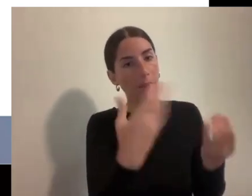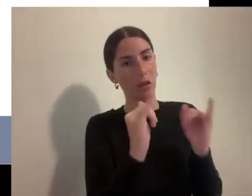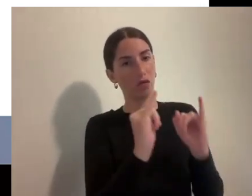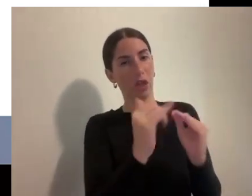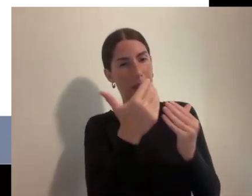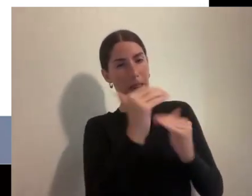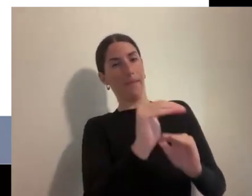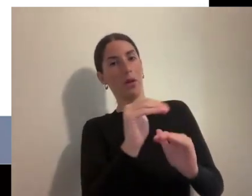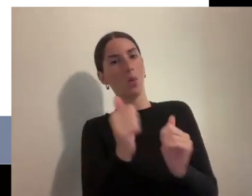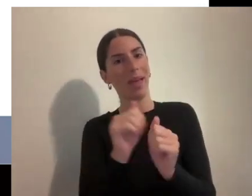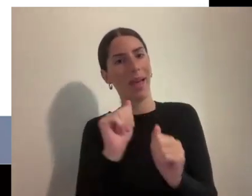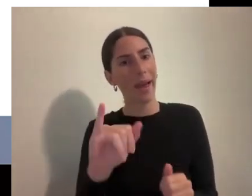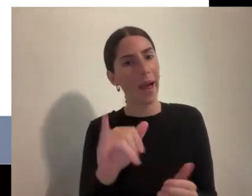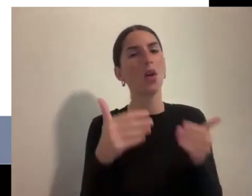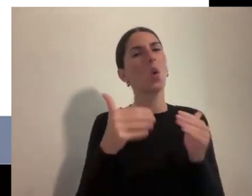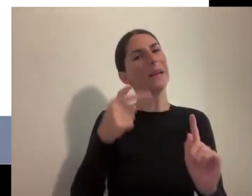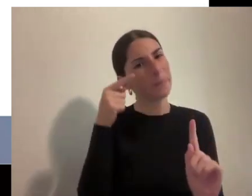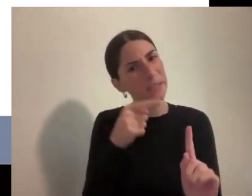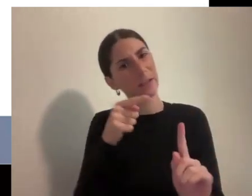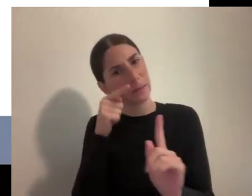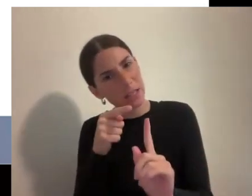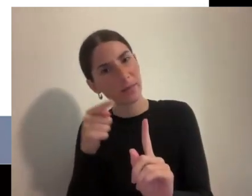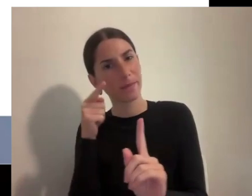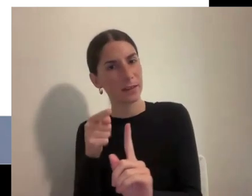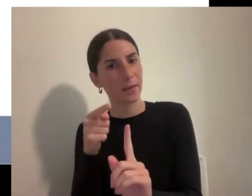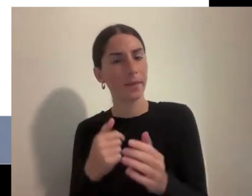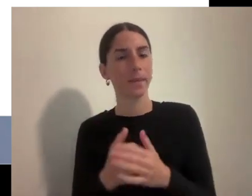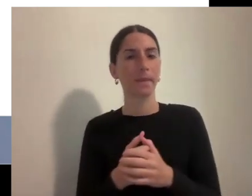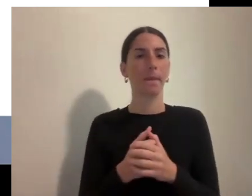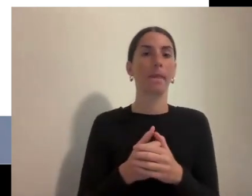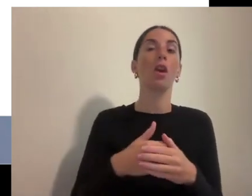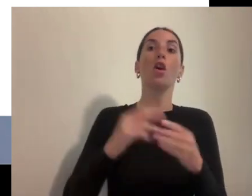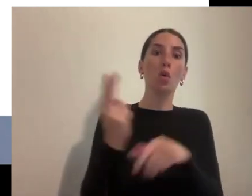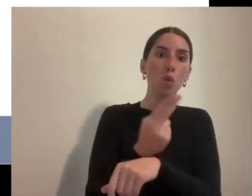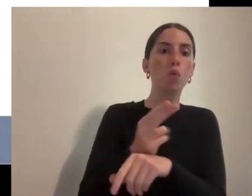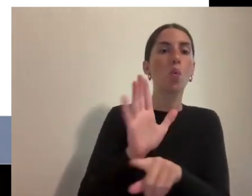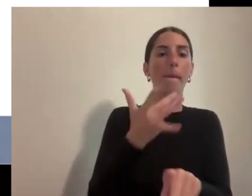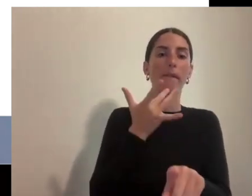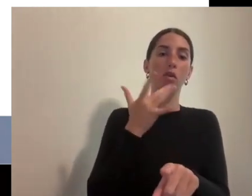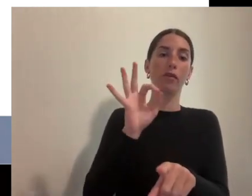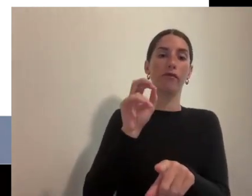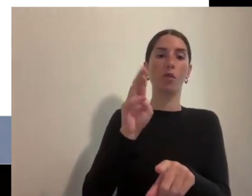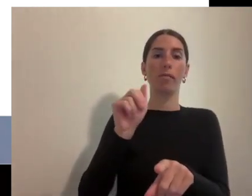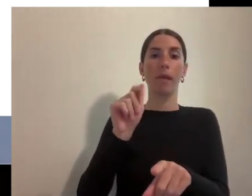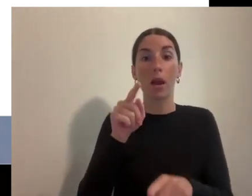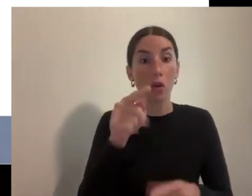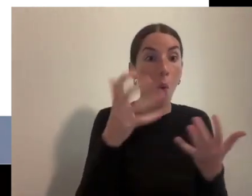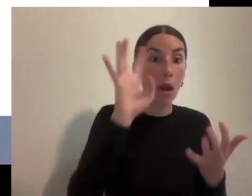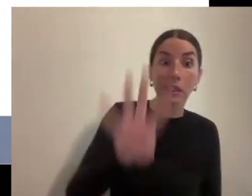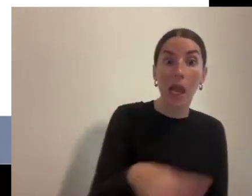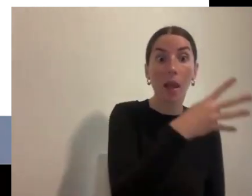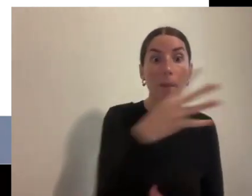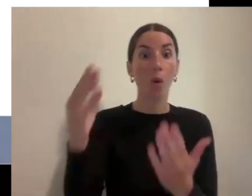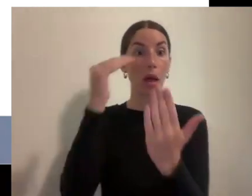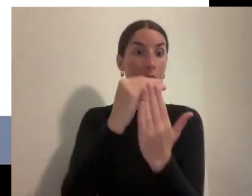AI. Be as specific as possible. Indicate the format if there is a format that you want. Do you want a table? Do you want a list? Do you